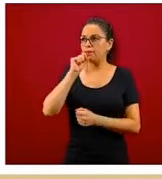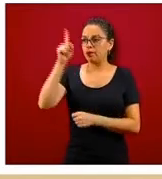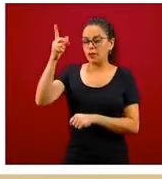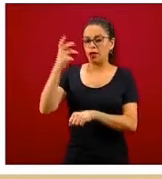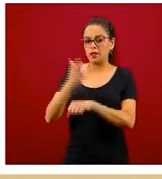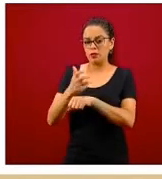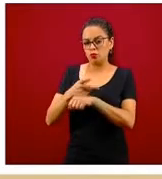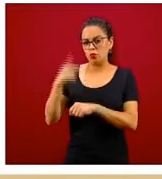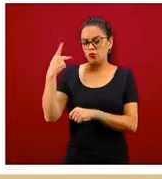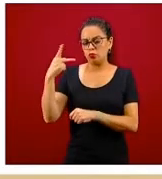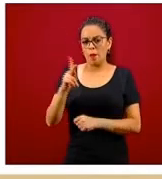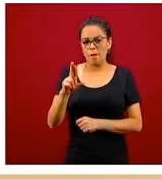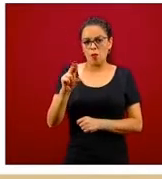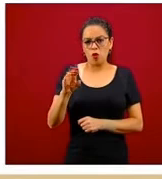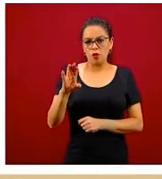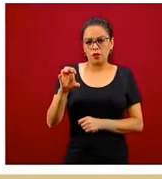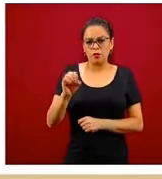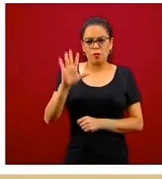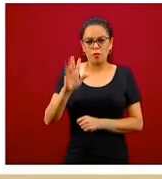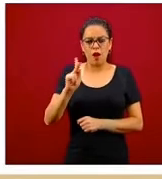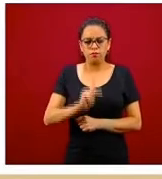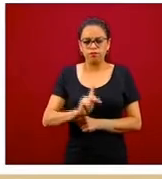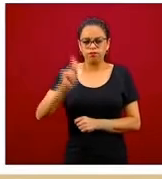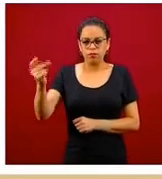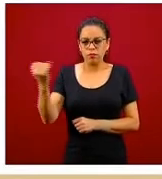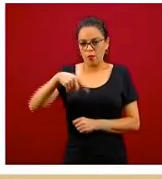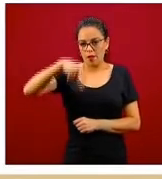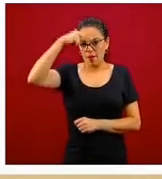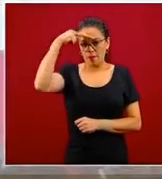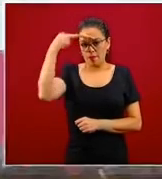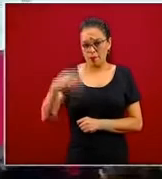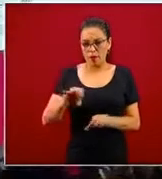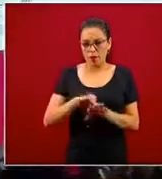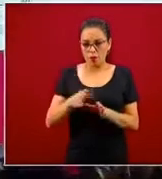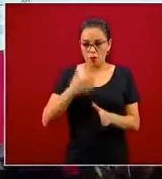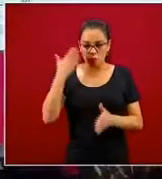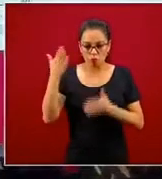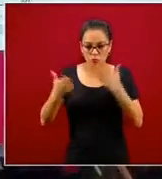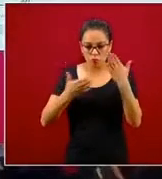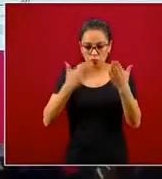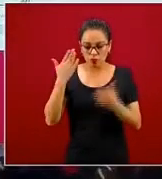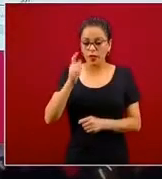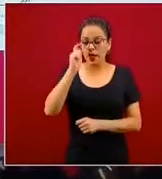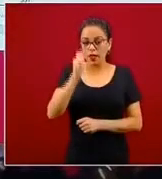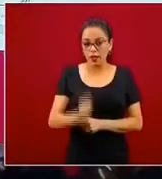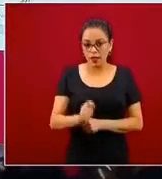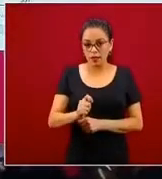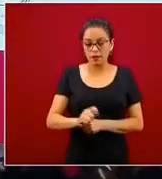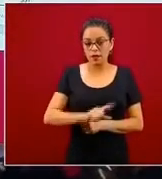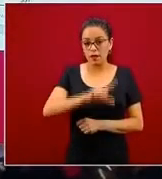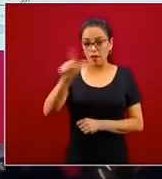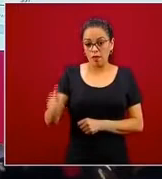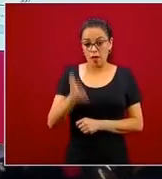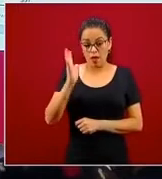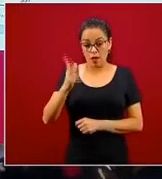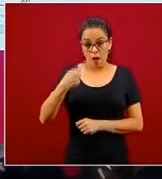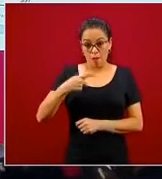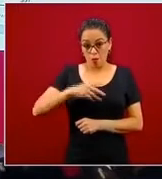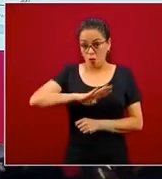own countries. In the US, we have a very similar processing to what Mexico does based on